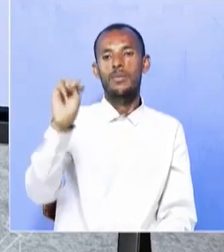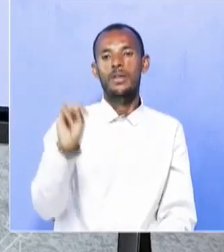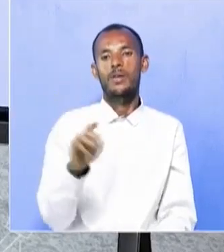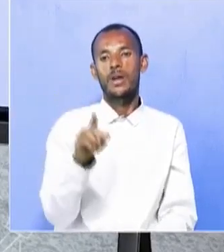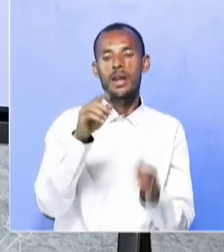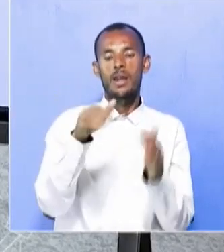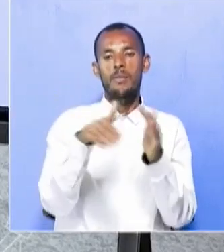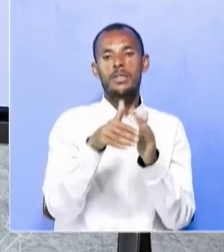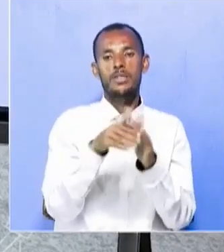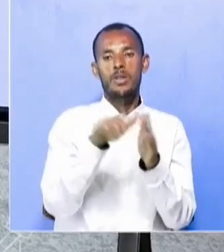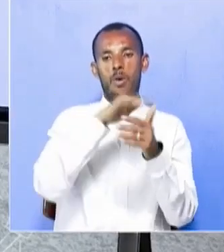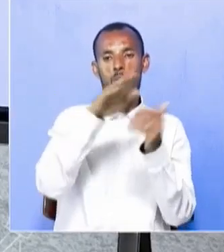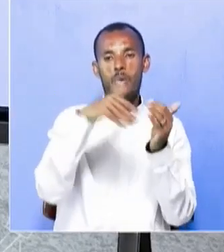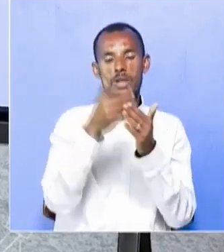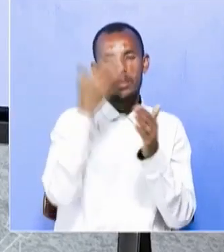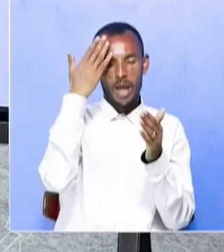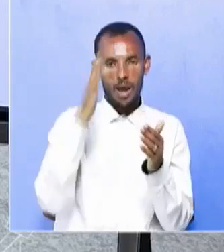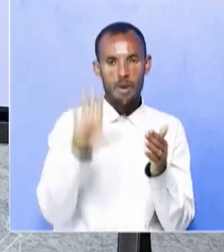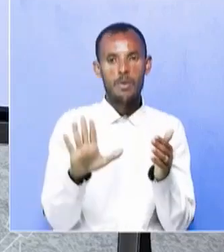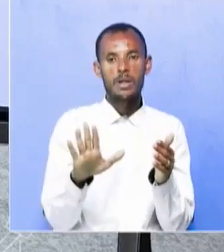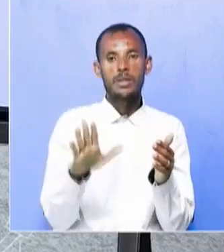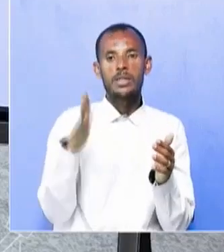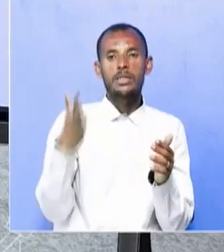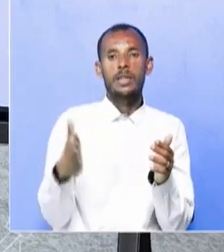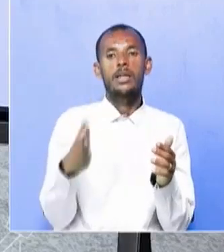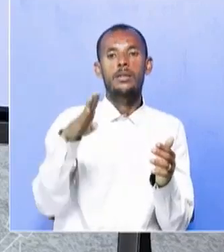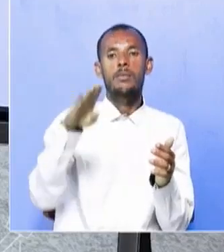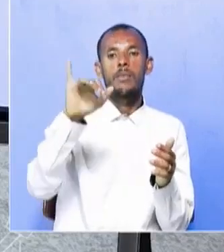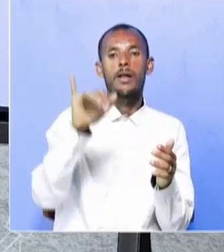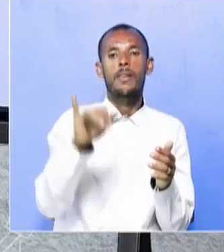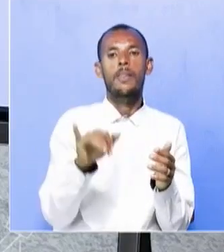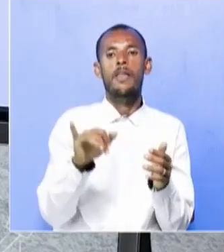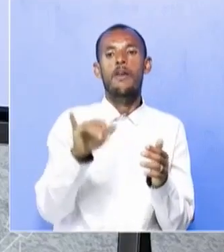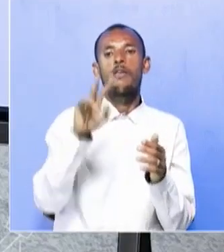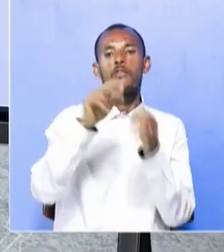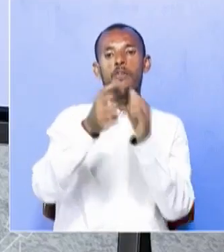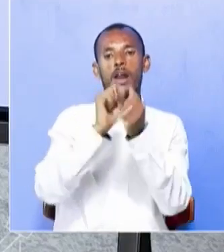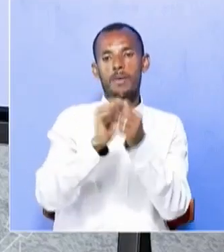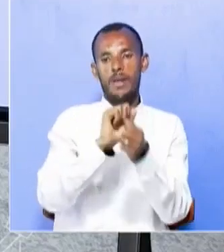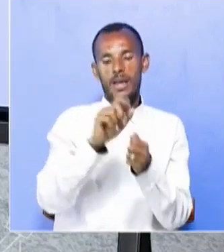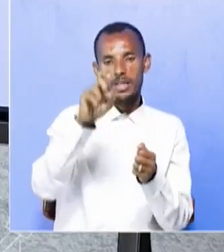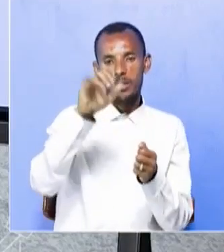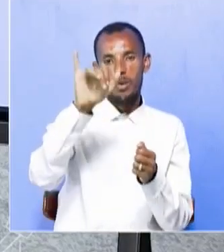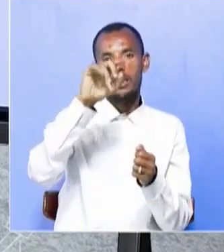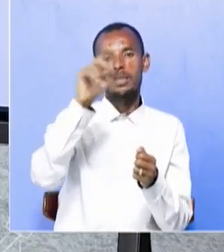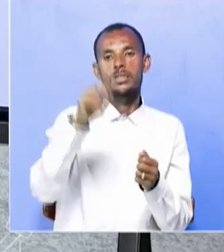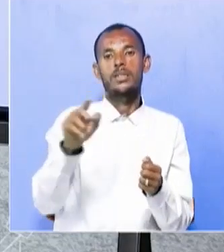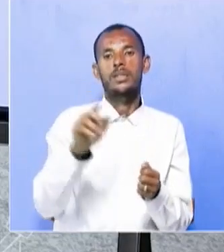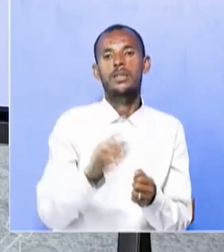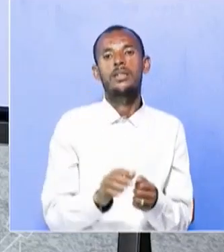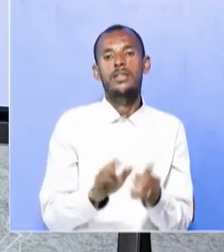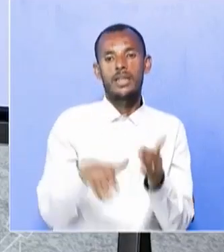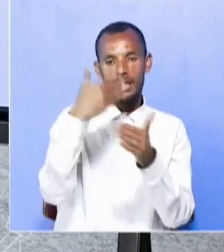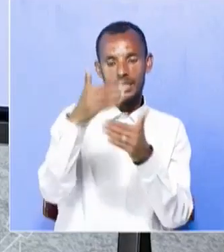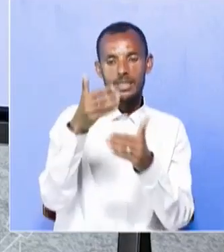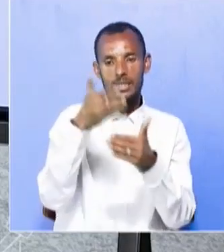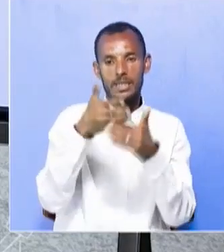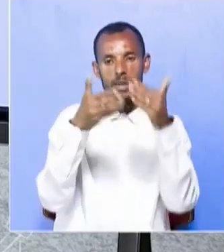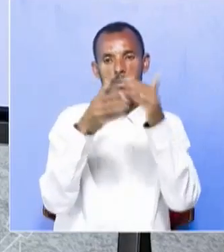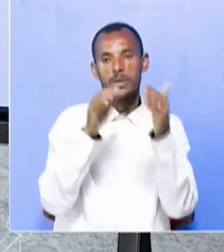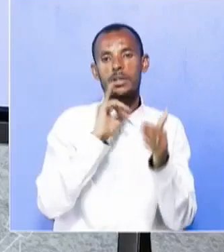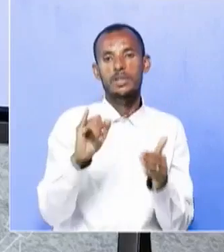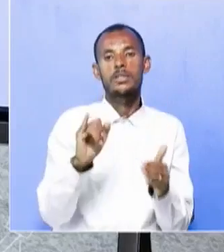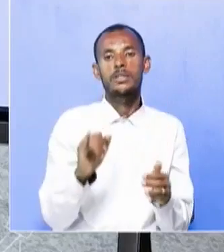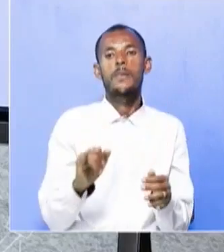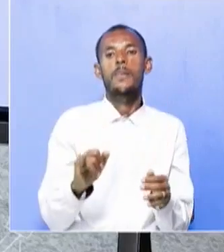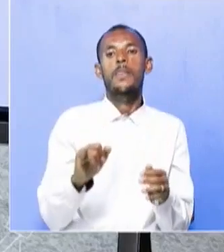represent all the unknown sides by a certain variable, x, y, z. Then the next step is you need to properly